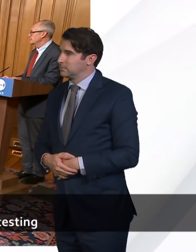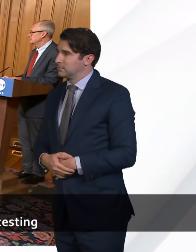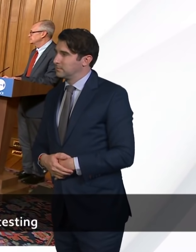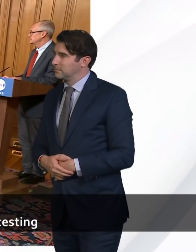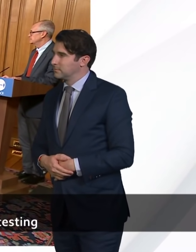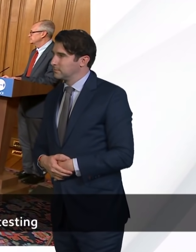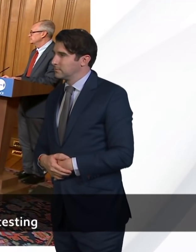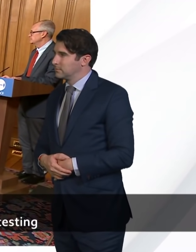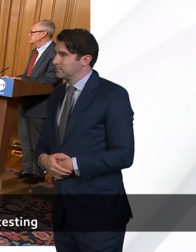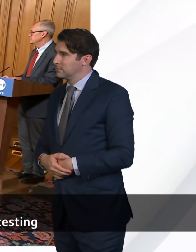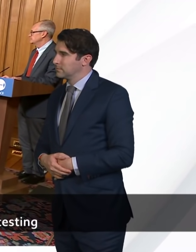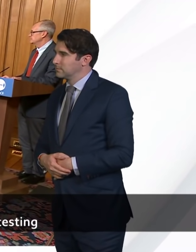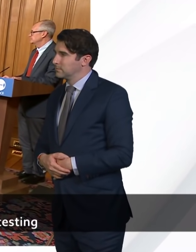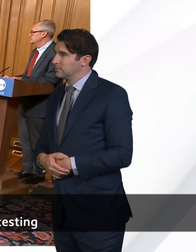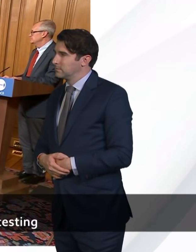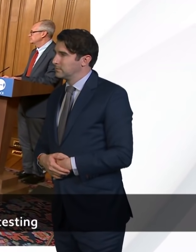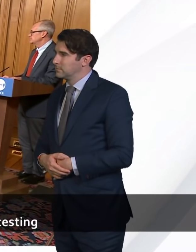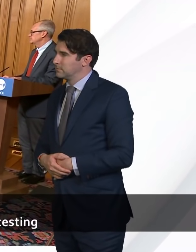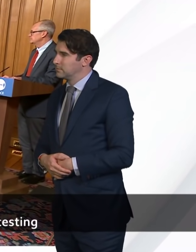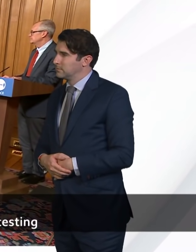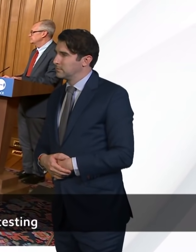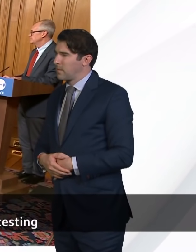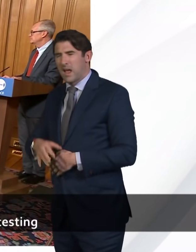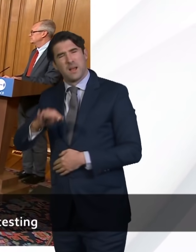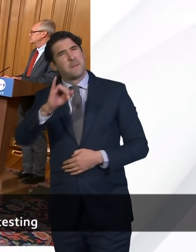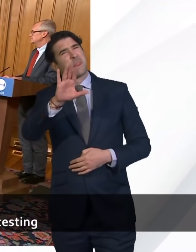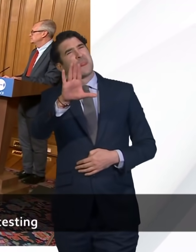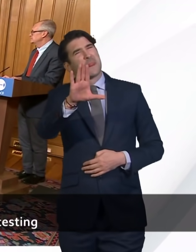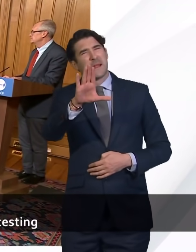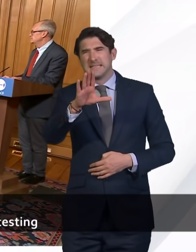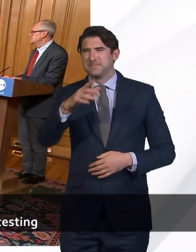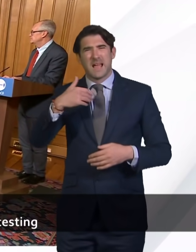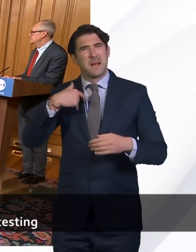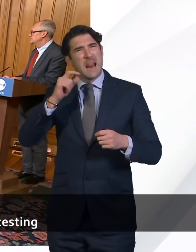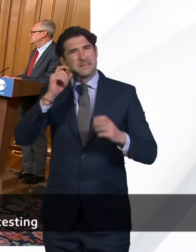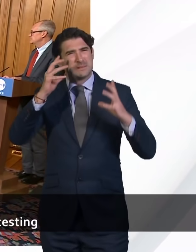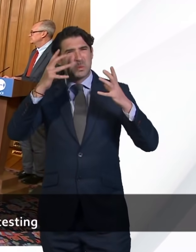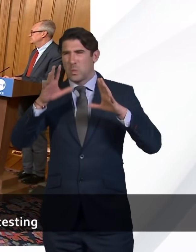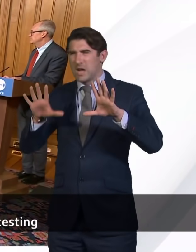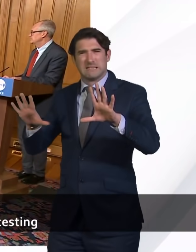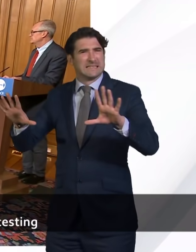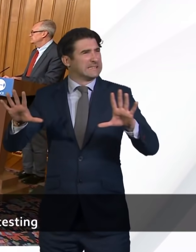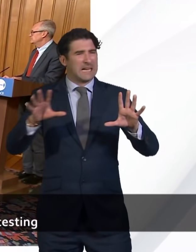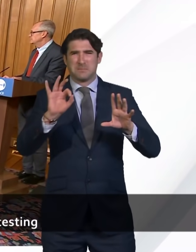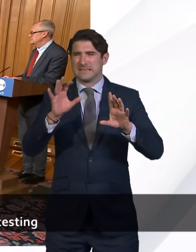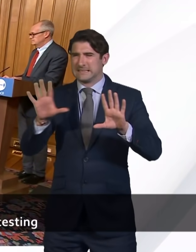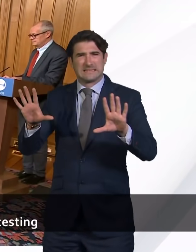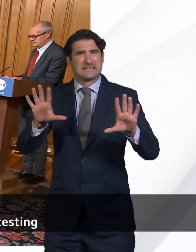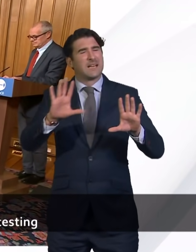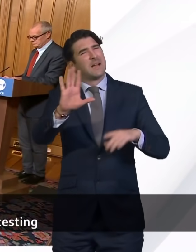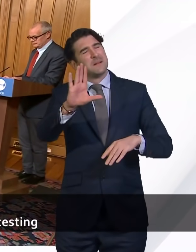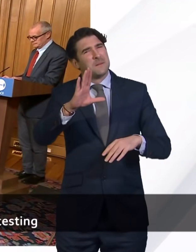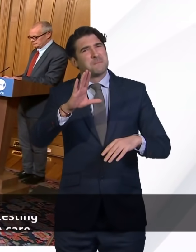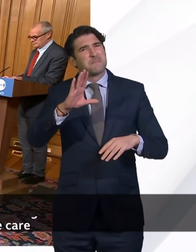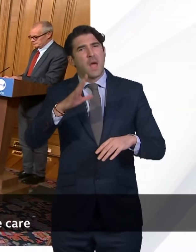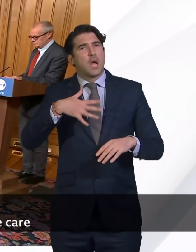realise there is a slight danger of people getting the wrong message from this, in the sense that, yes, of course, and